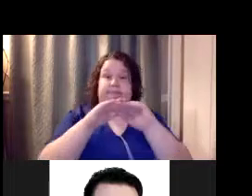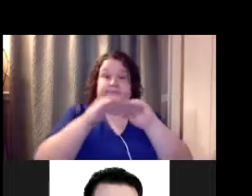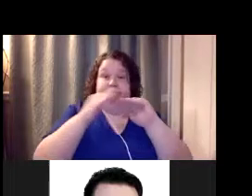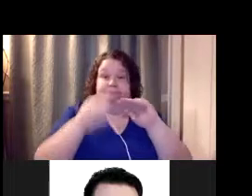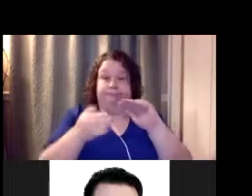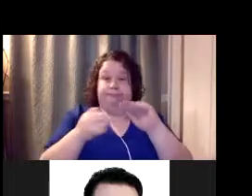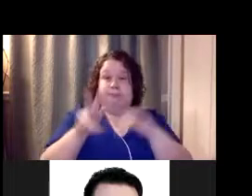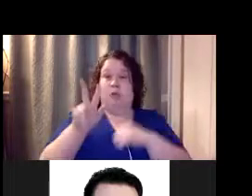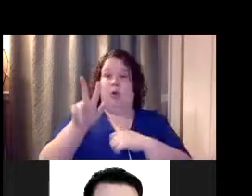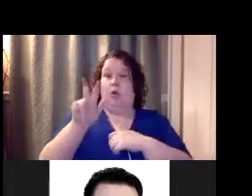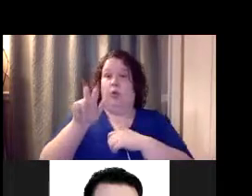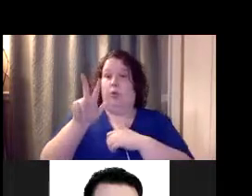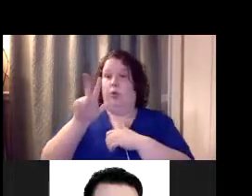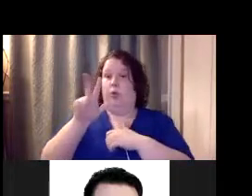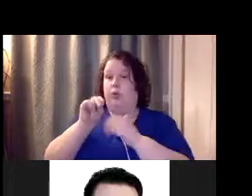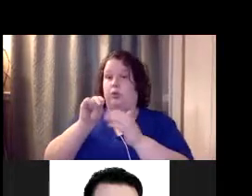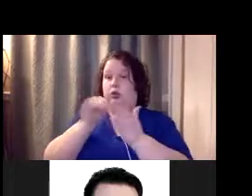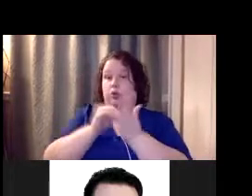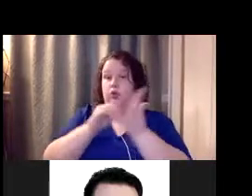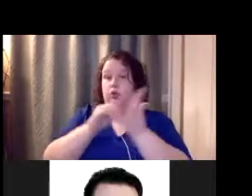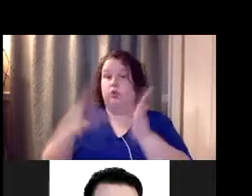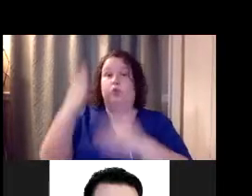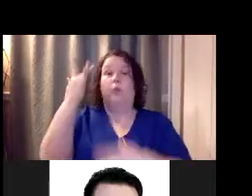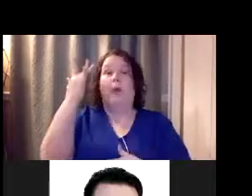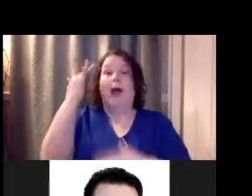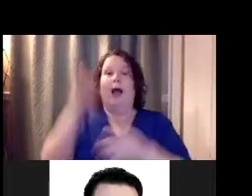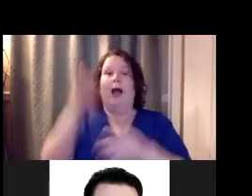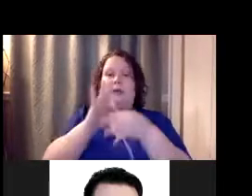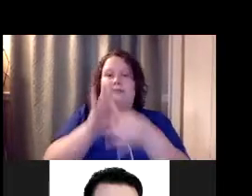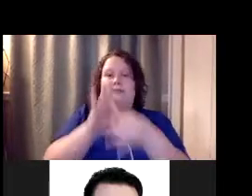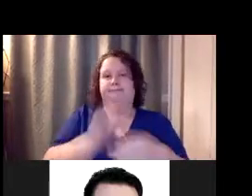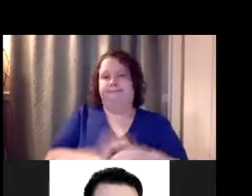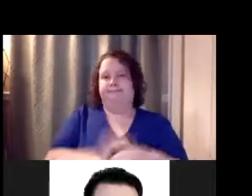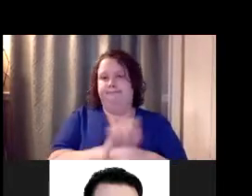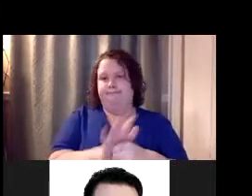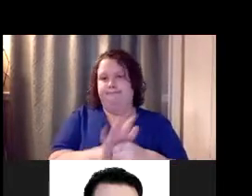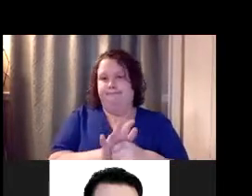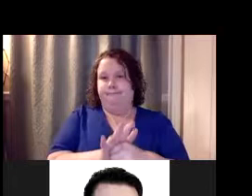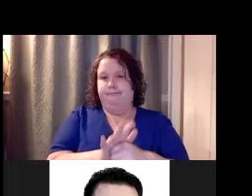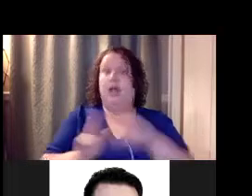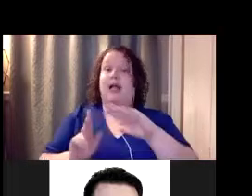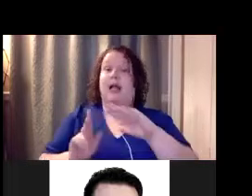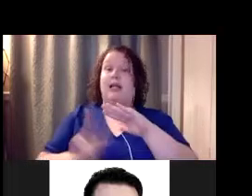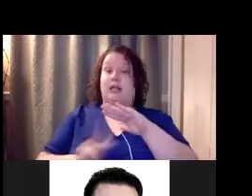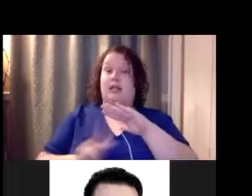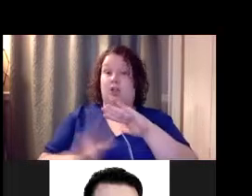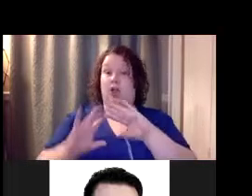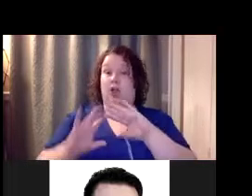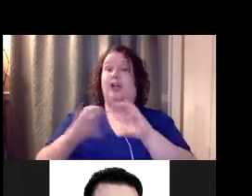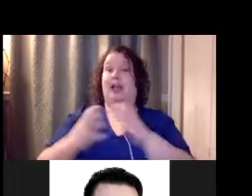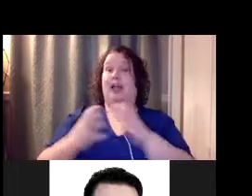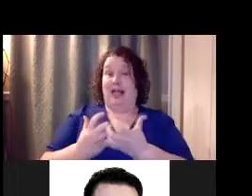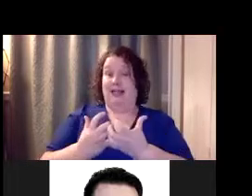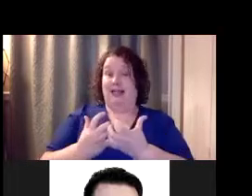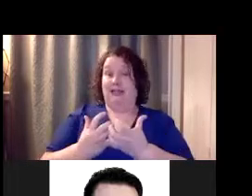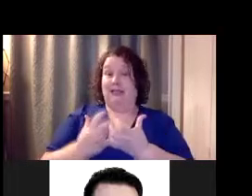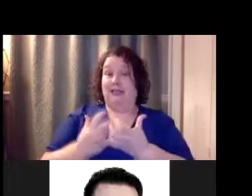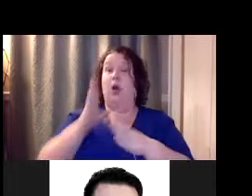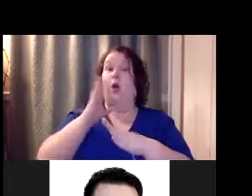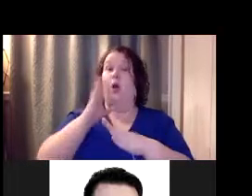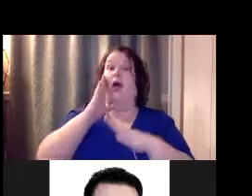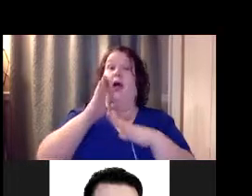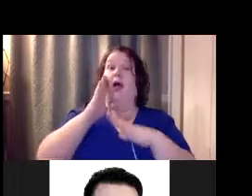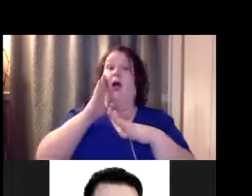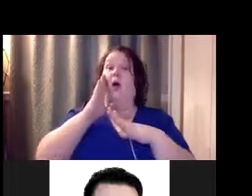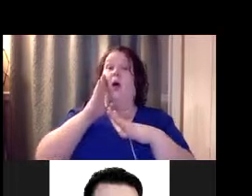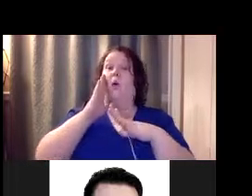to the COVID-19 pandemic concerns. The district's kindergarten class is expected to continue to decline due